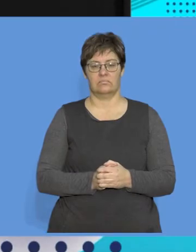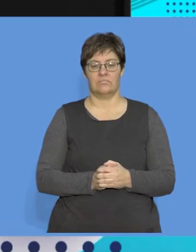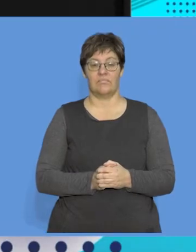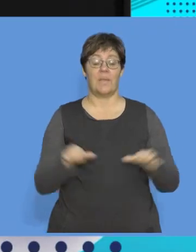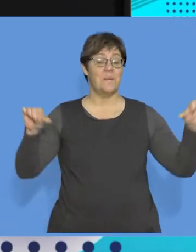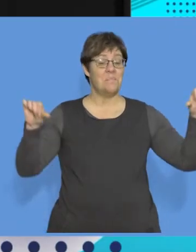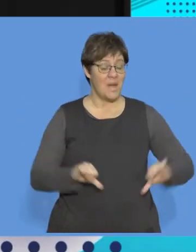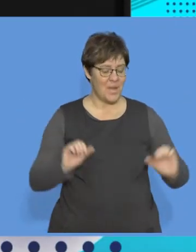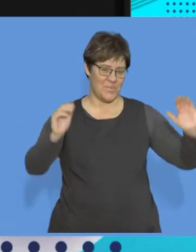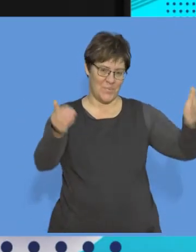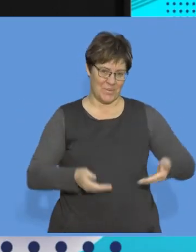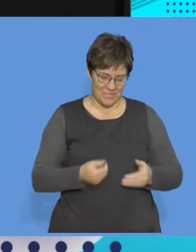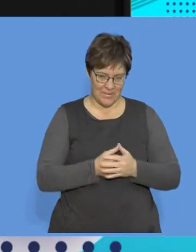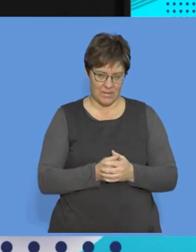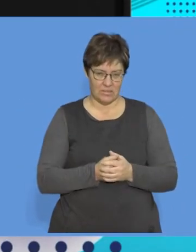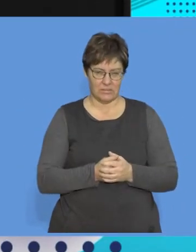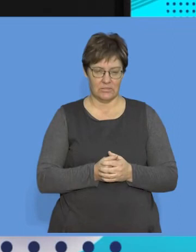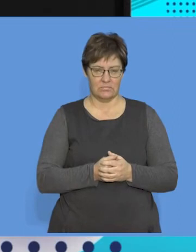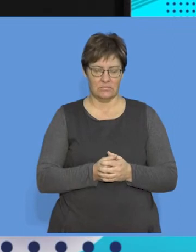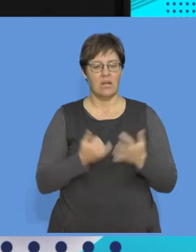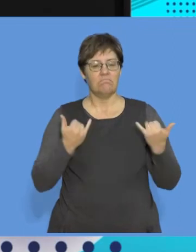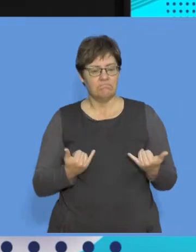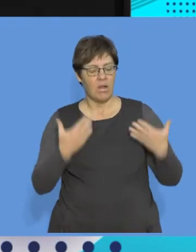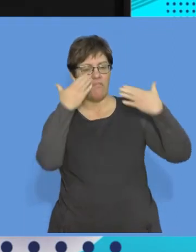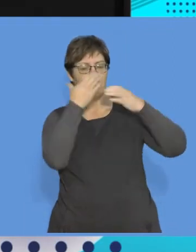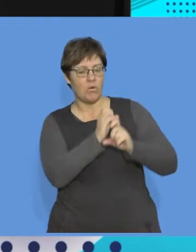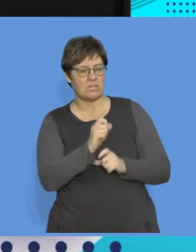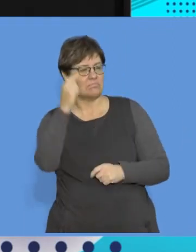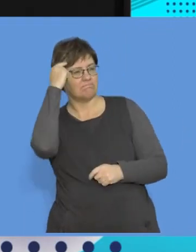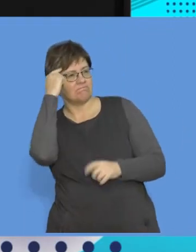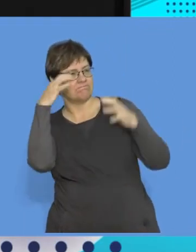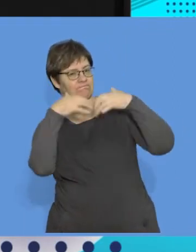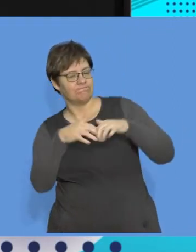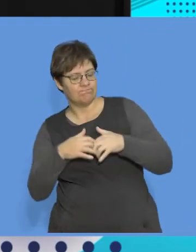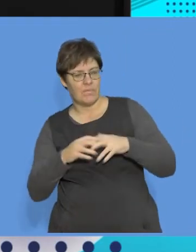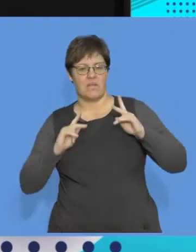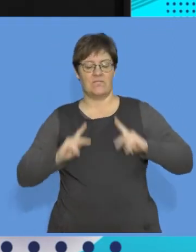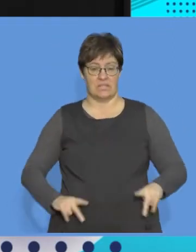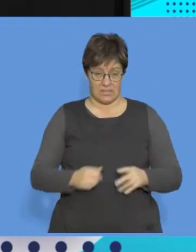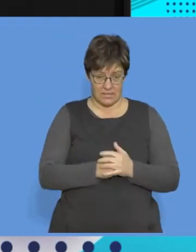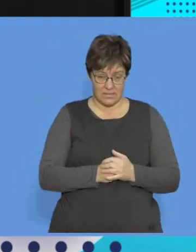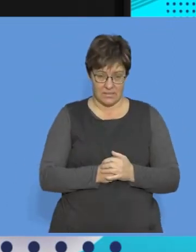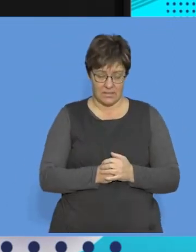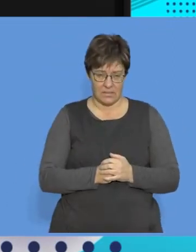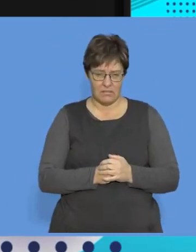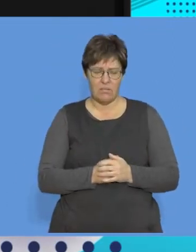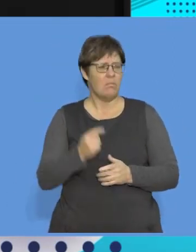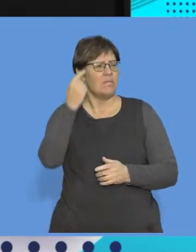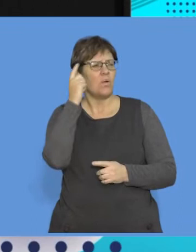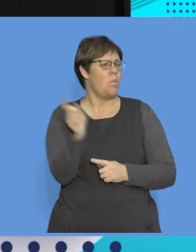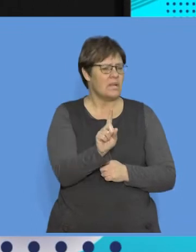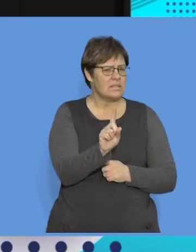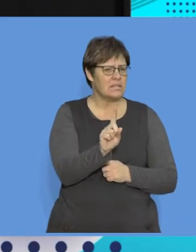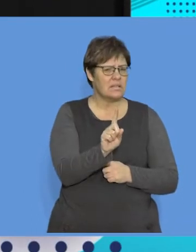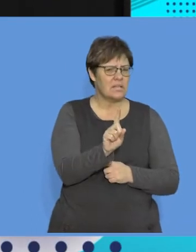Welcome back from your break. Now let's focus our thinking about physics in terms of things that are not